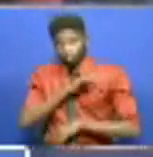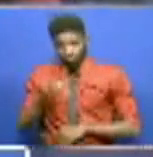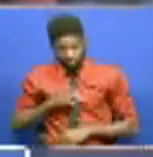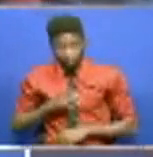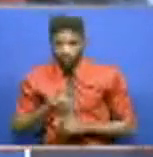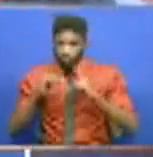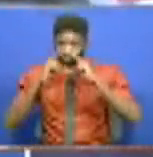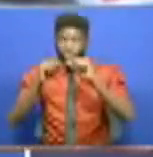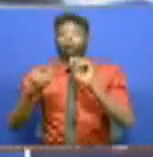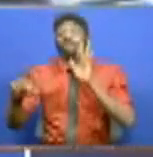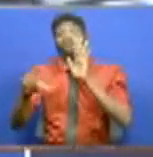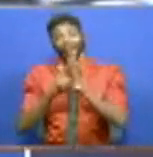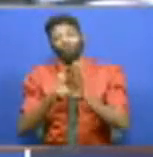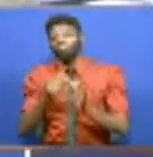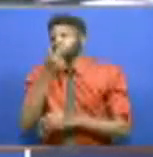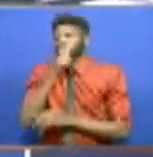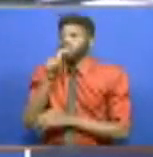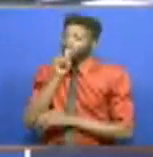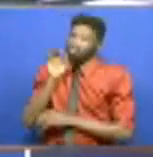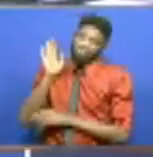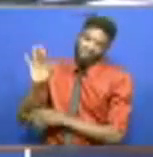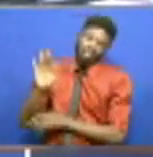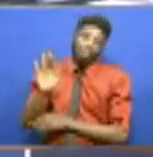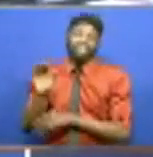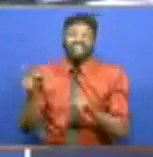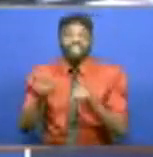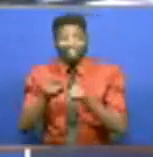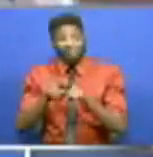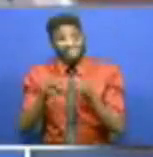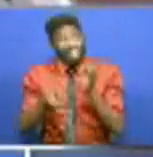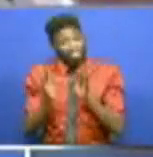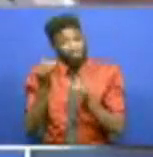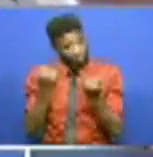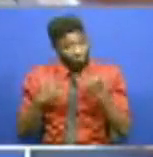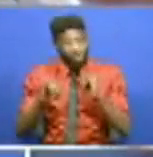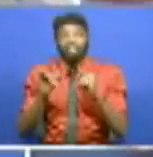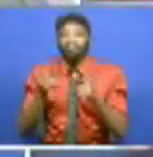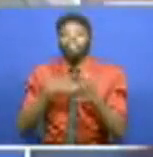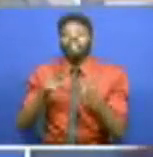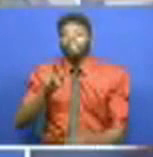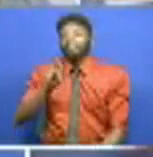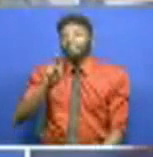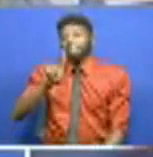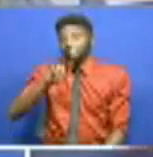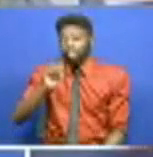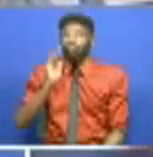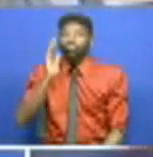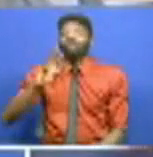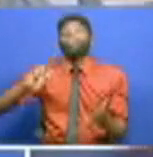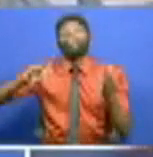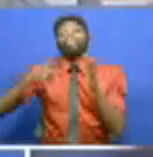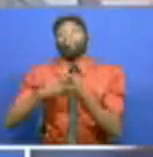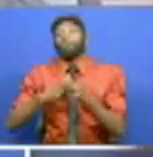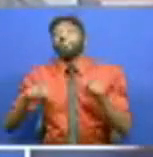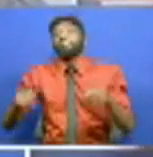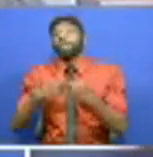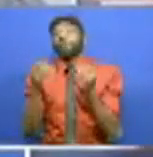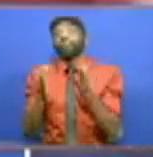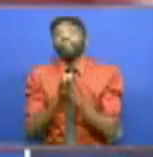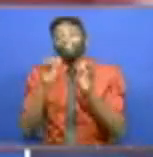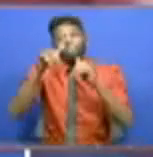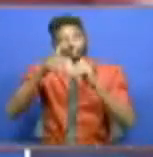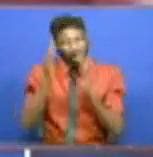they were a private entity, and some proposal, if implemented, would see the agency breach contractual agreements with farmers and might cost them in the long